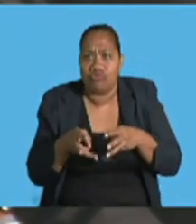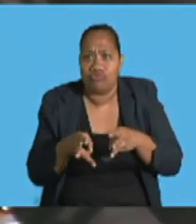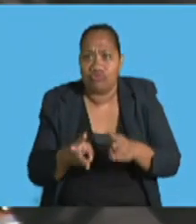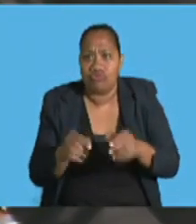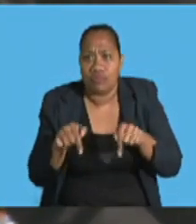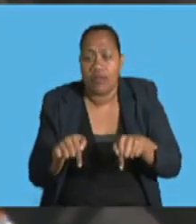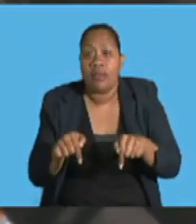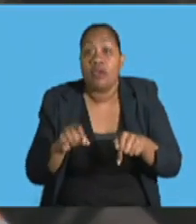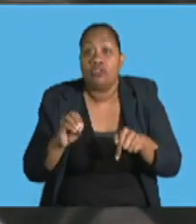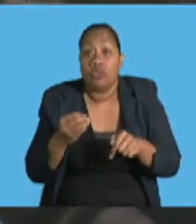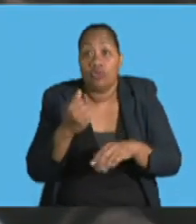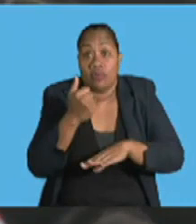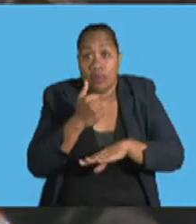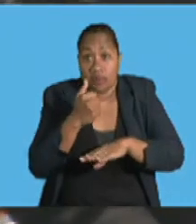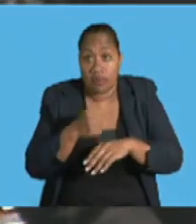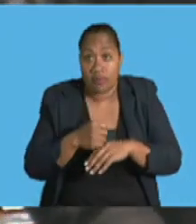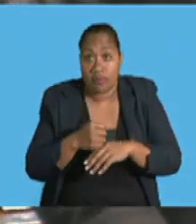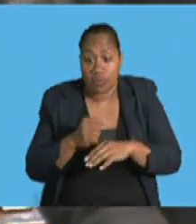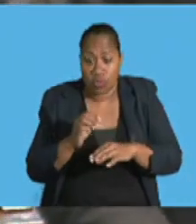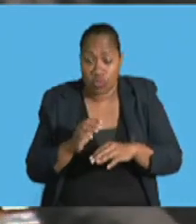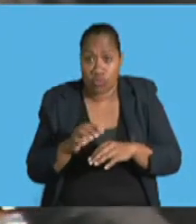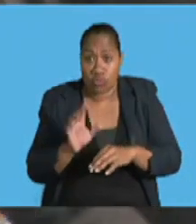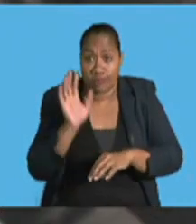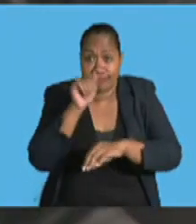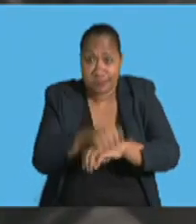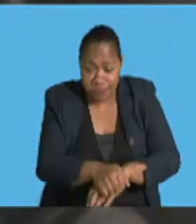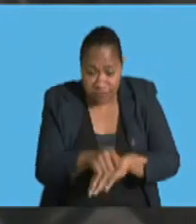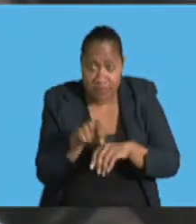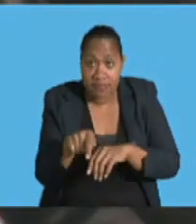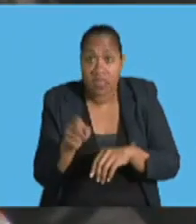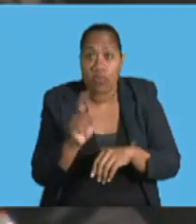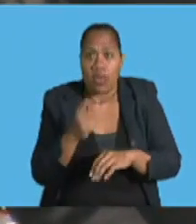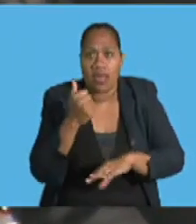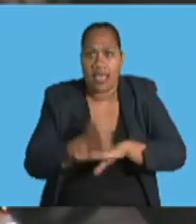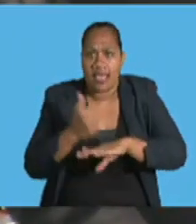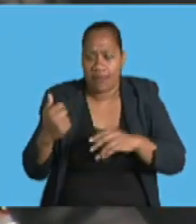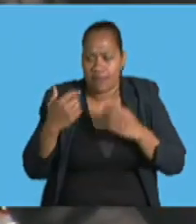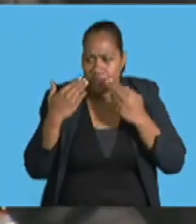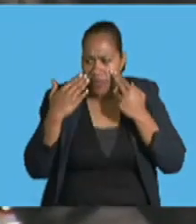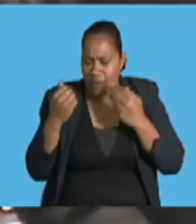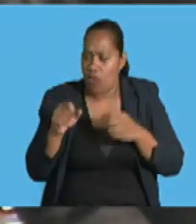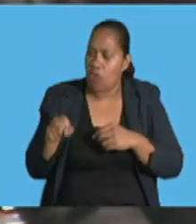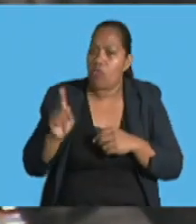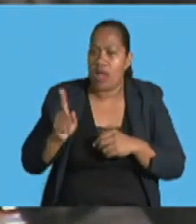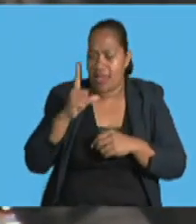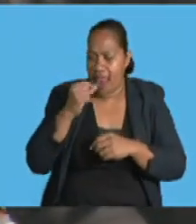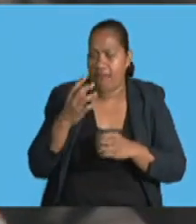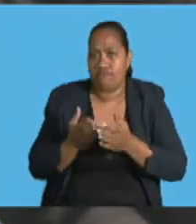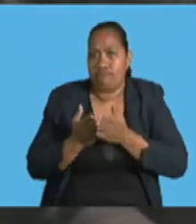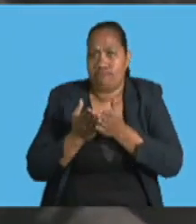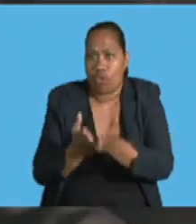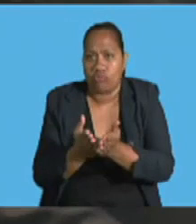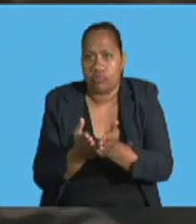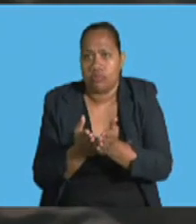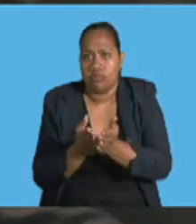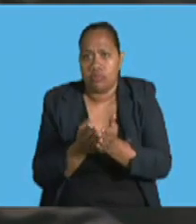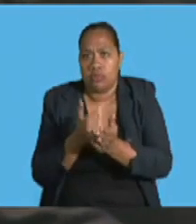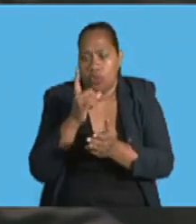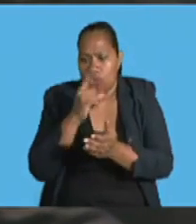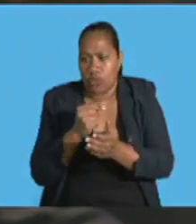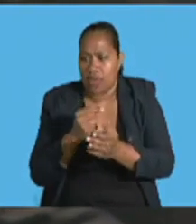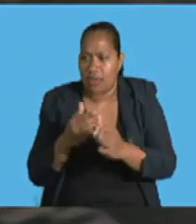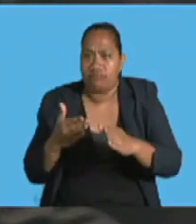sir, government has funded the purchase of new intercept boats to strengthen law enforcement presence on the